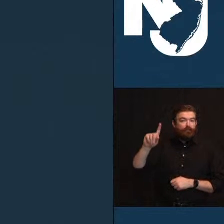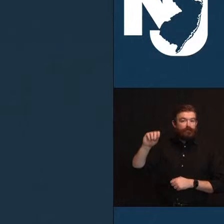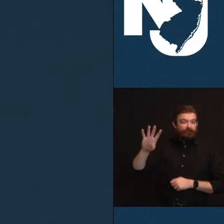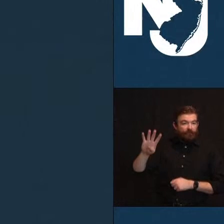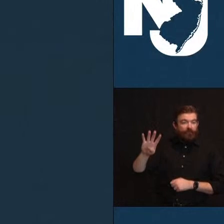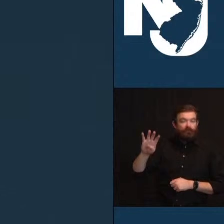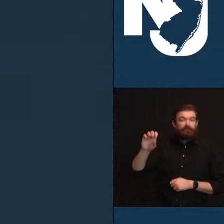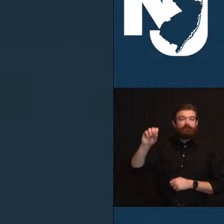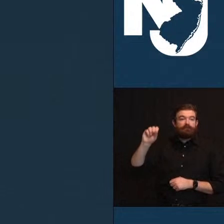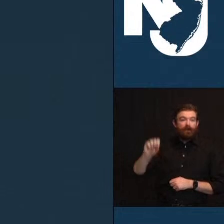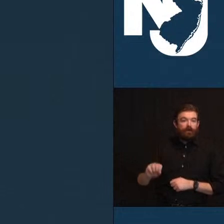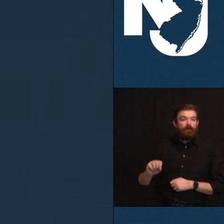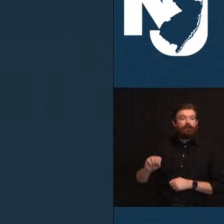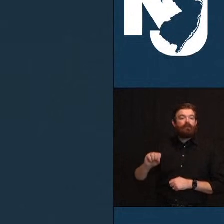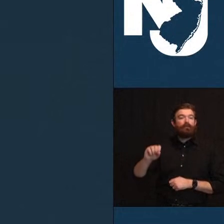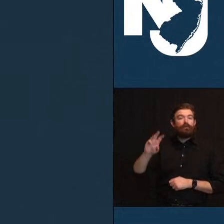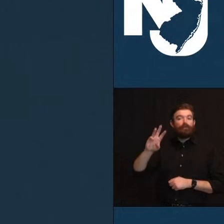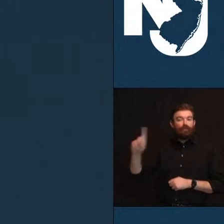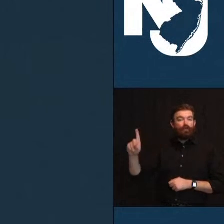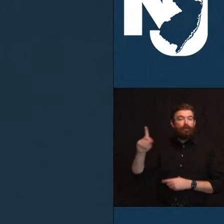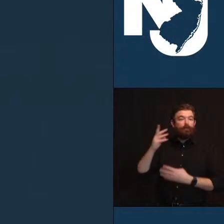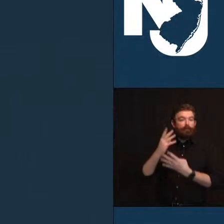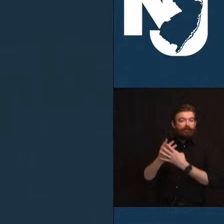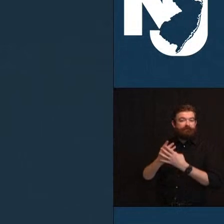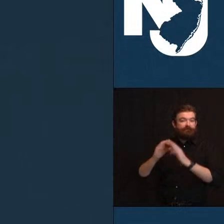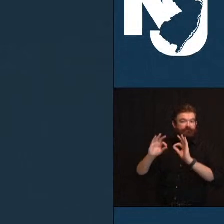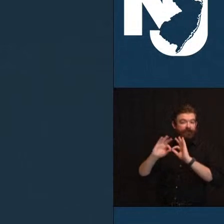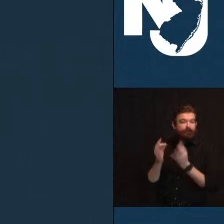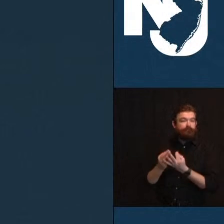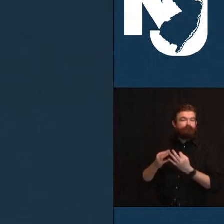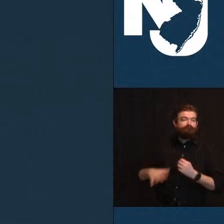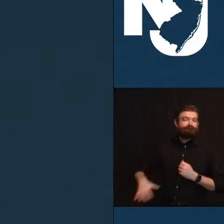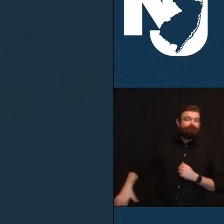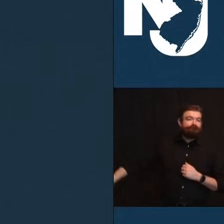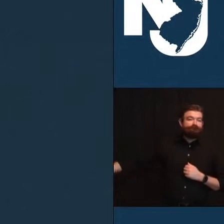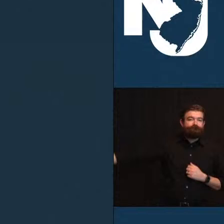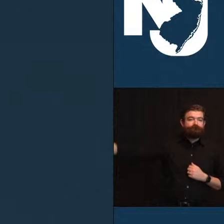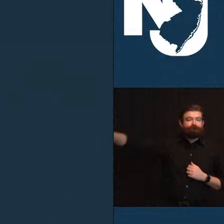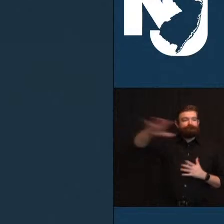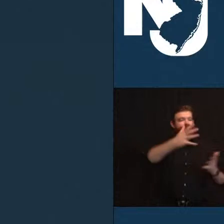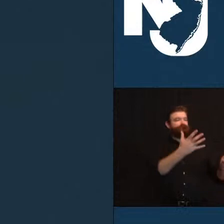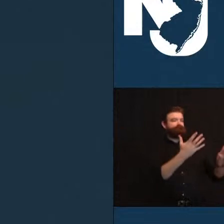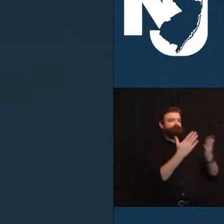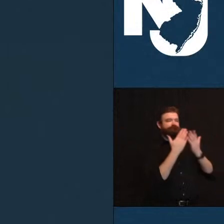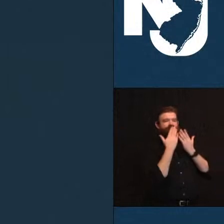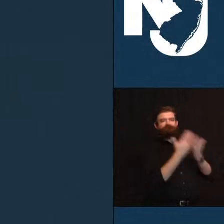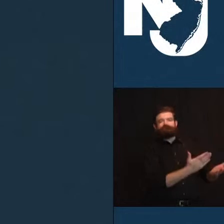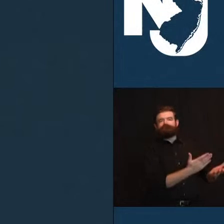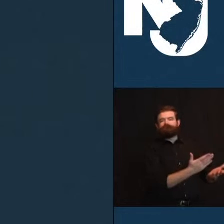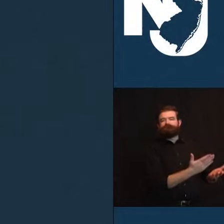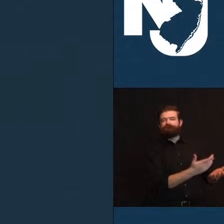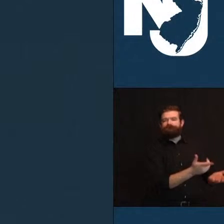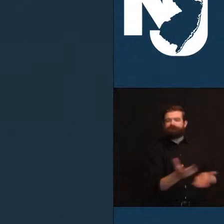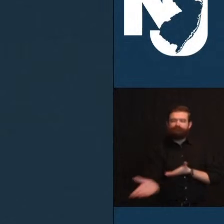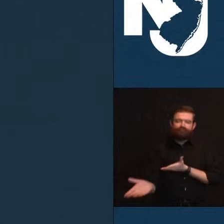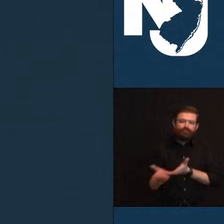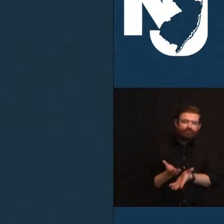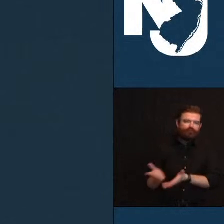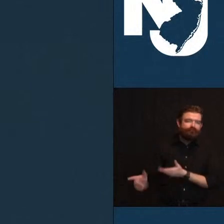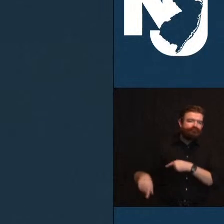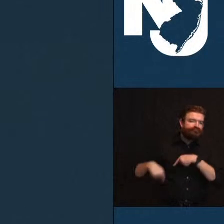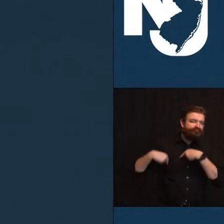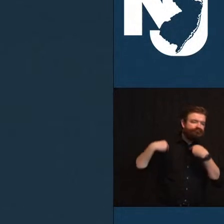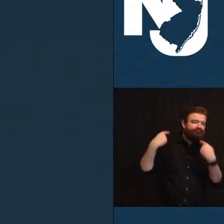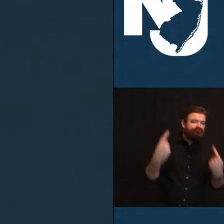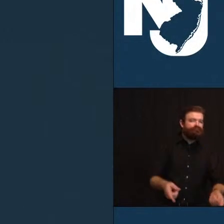We thank Eric for his years of dedicated service, and we know his spirit will continue to watch over those he leaves behind. May God bless